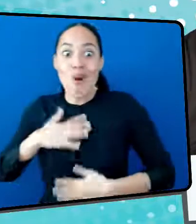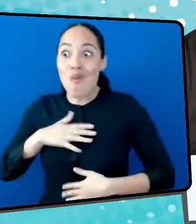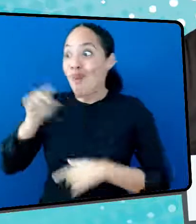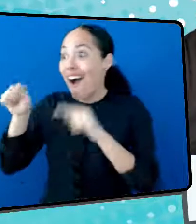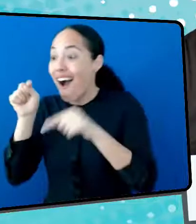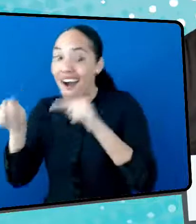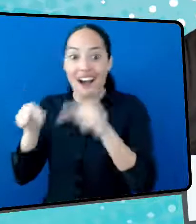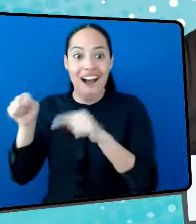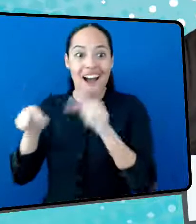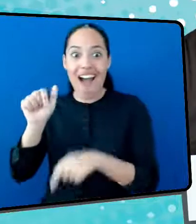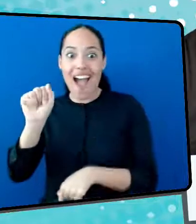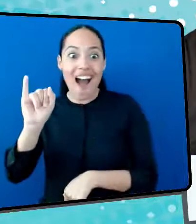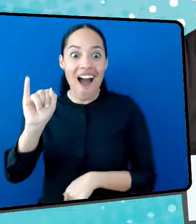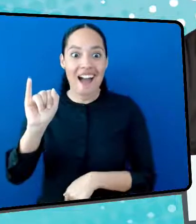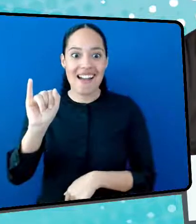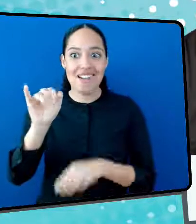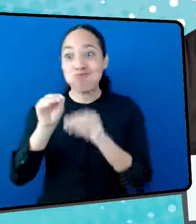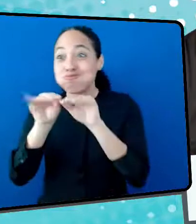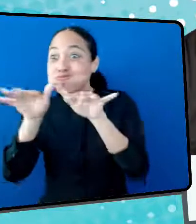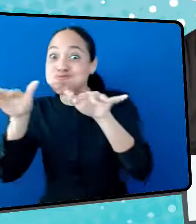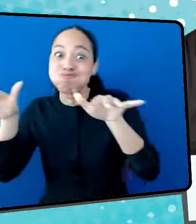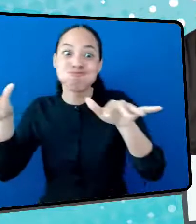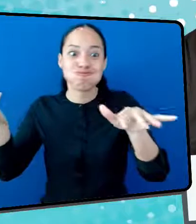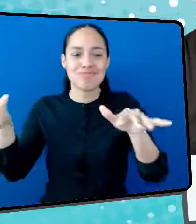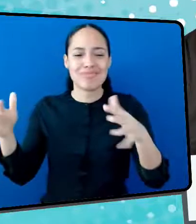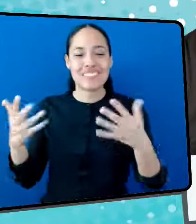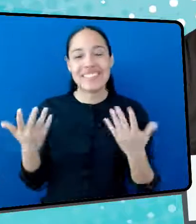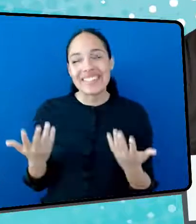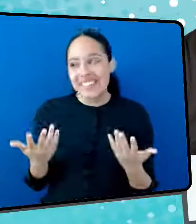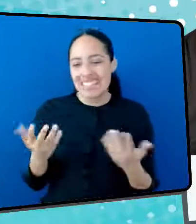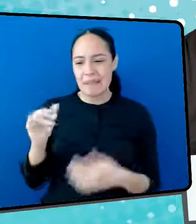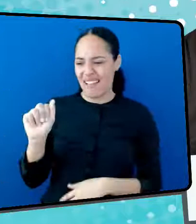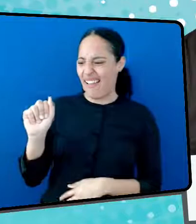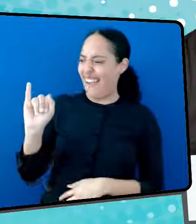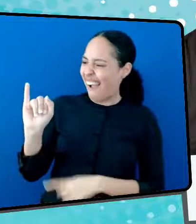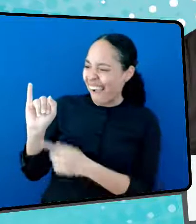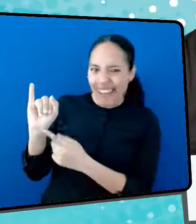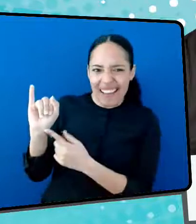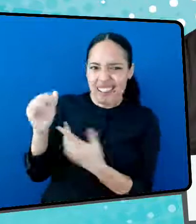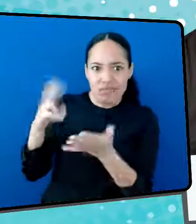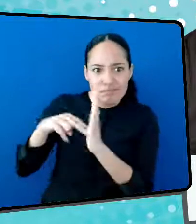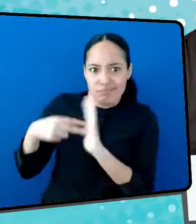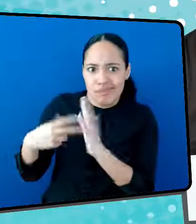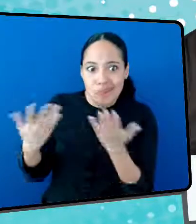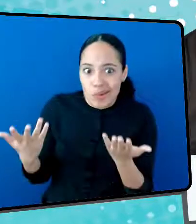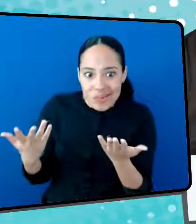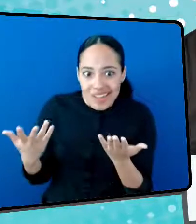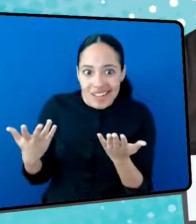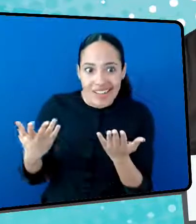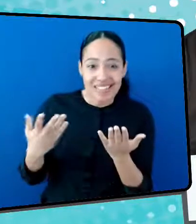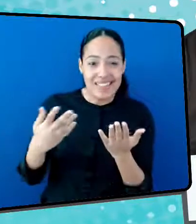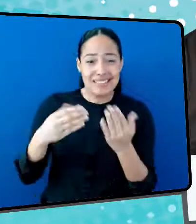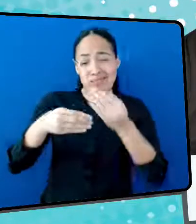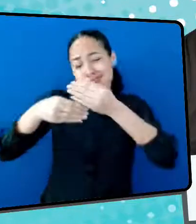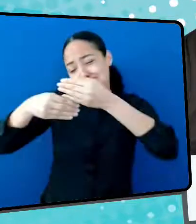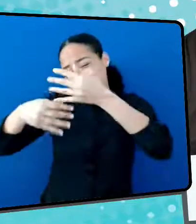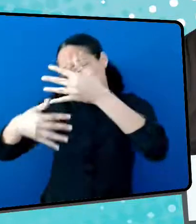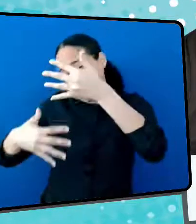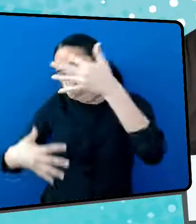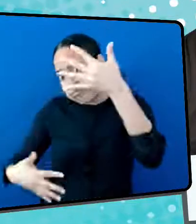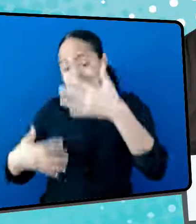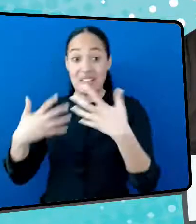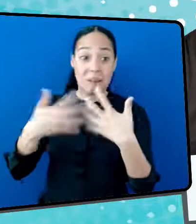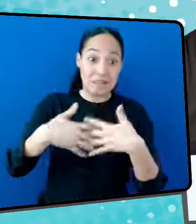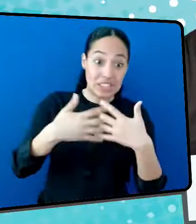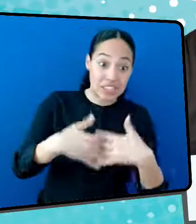this broad brush of AI. You have to explain, it's not artificial general intelligence we're doing narrow AI. It's actually machine learning, And so I